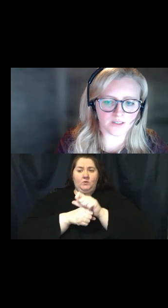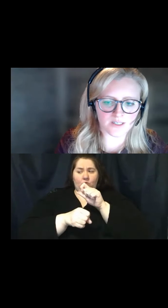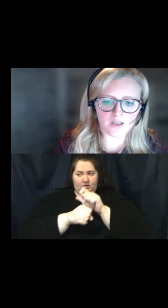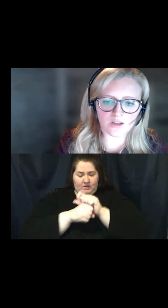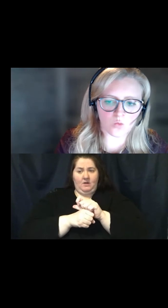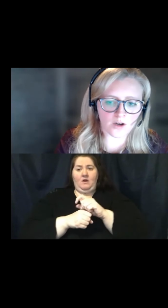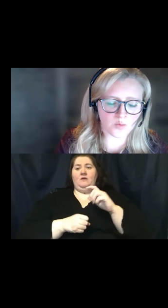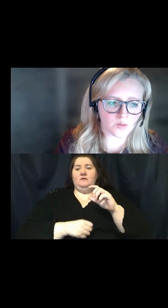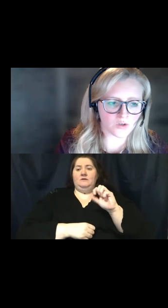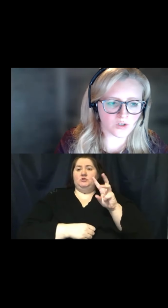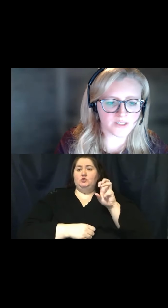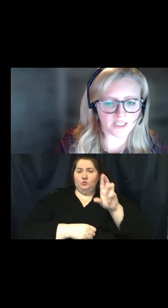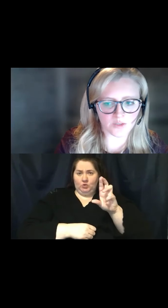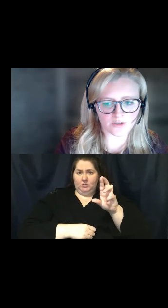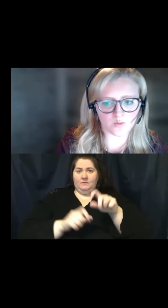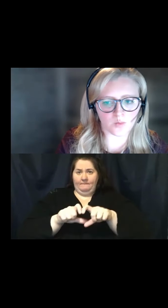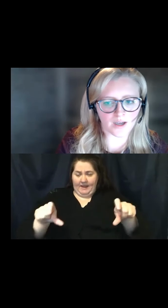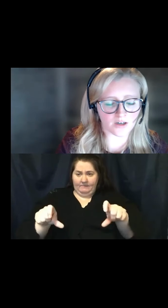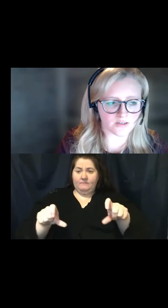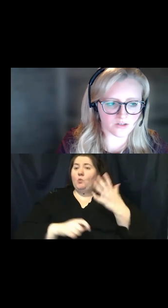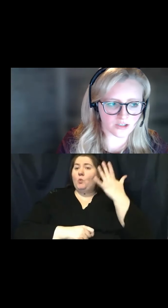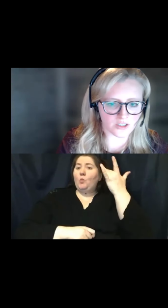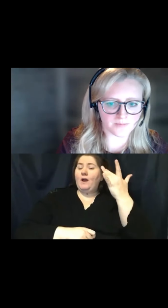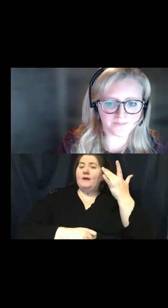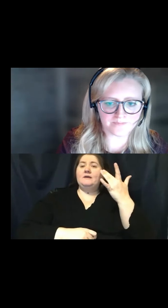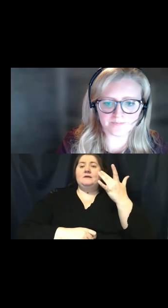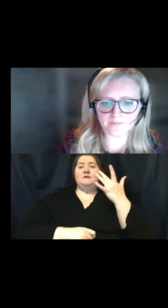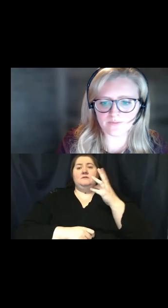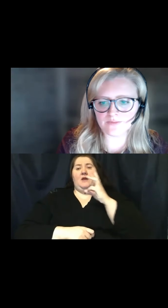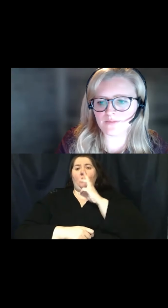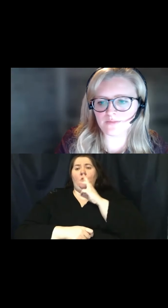is because the water pipe could be damaged by our construction.